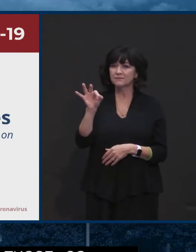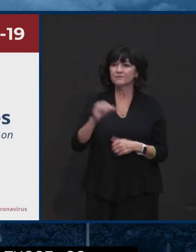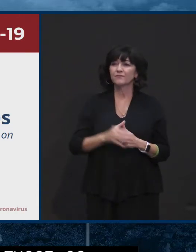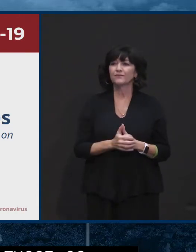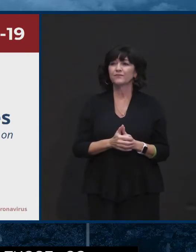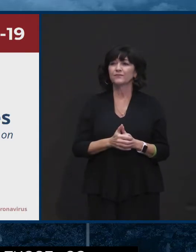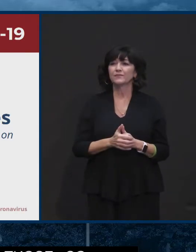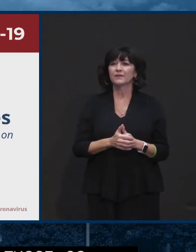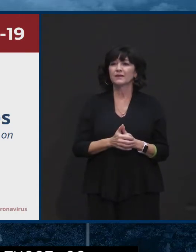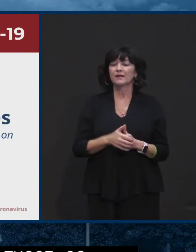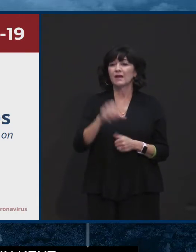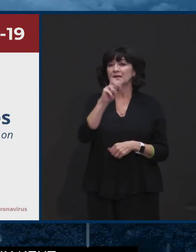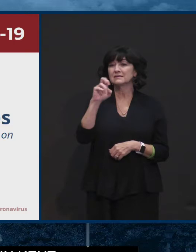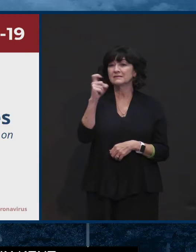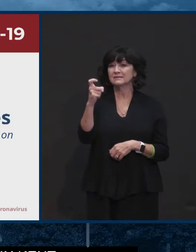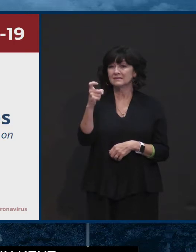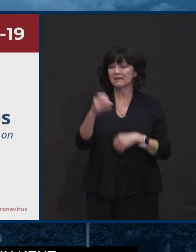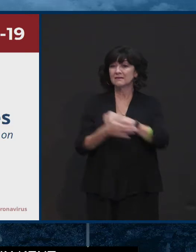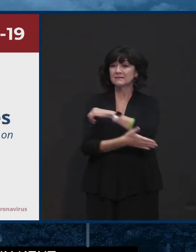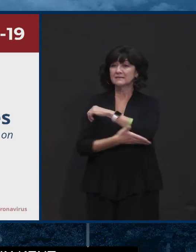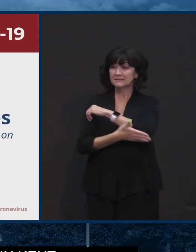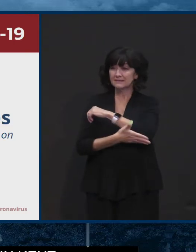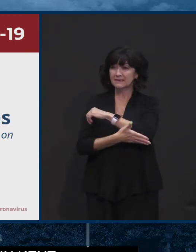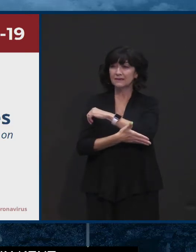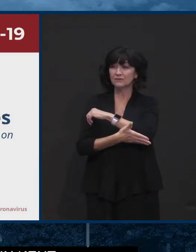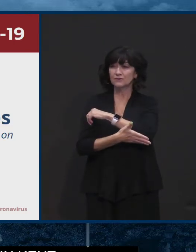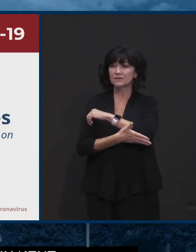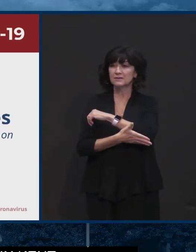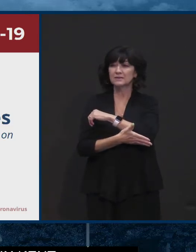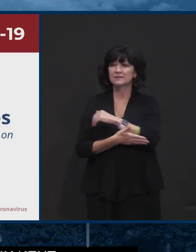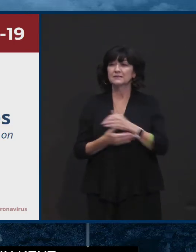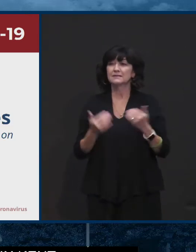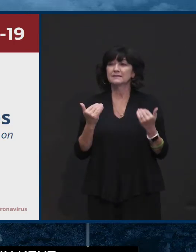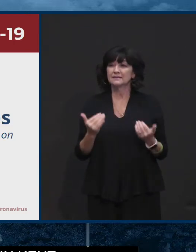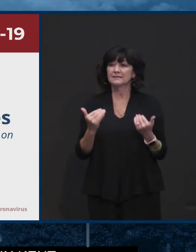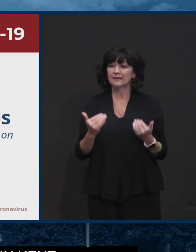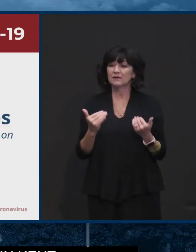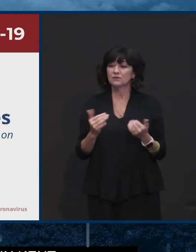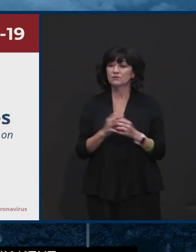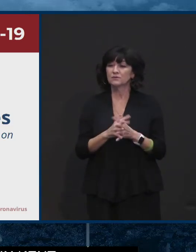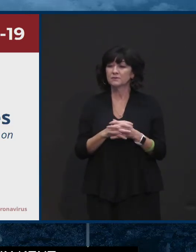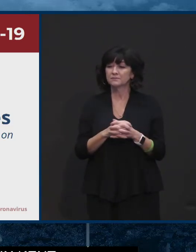in Sussex County, we are at